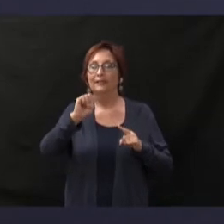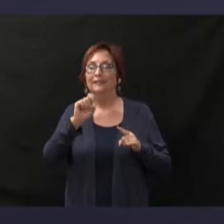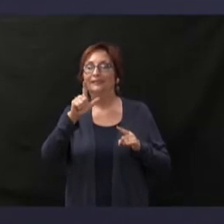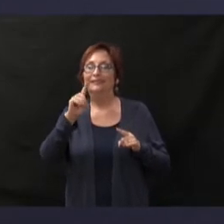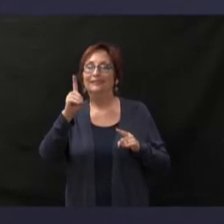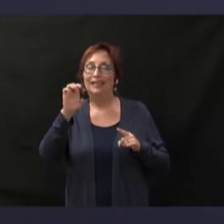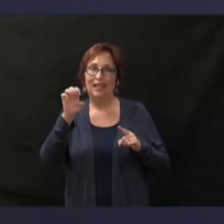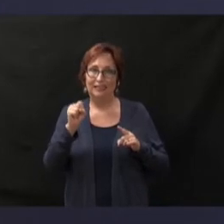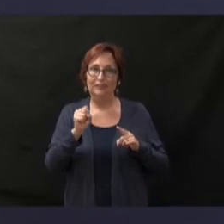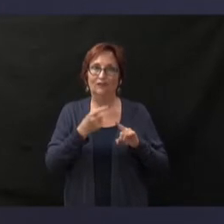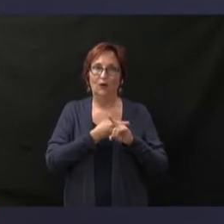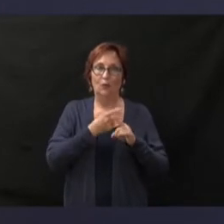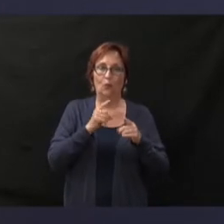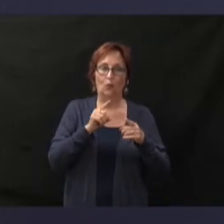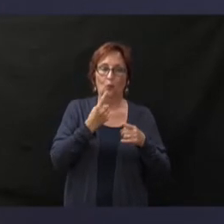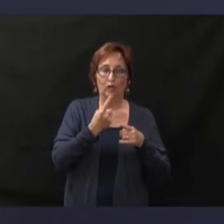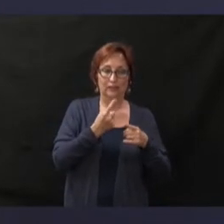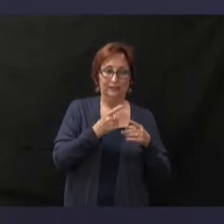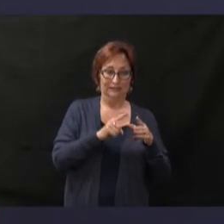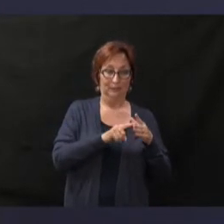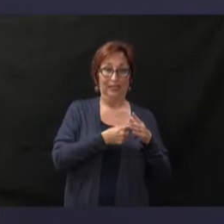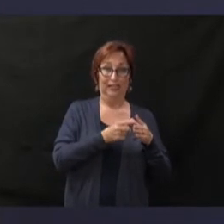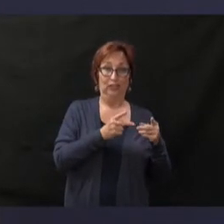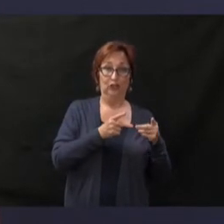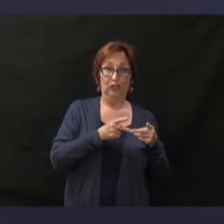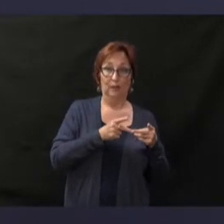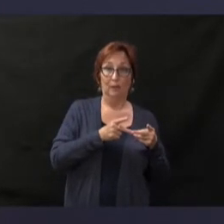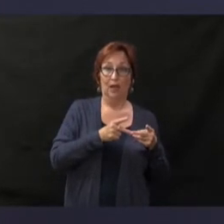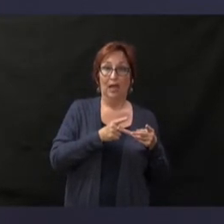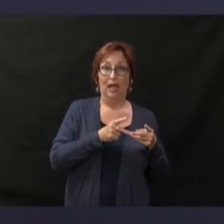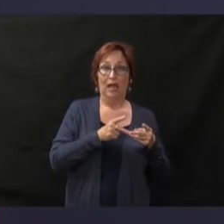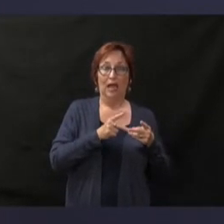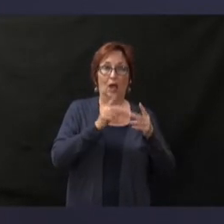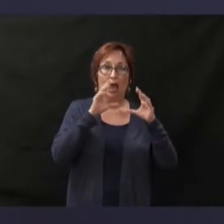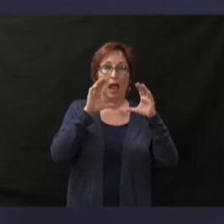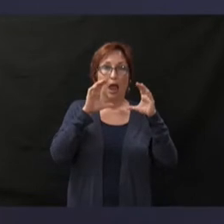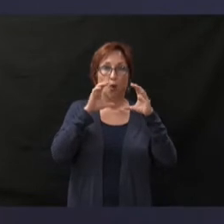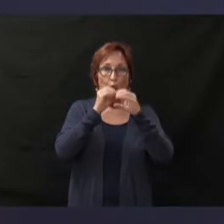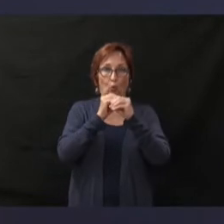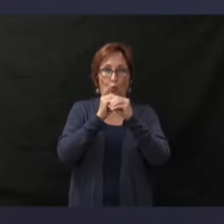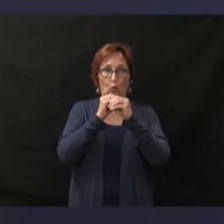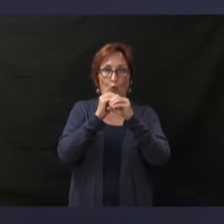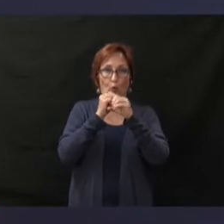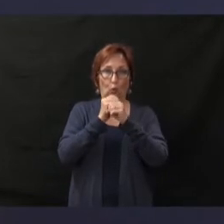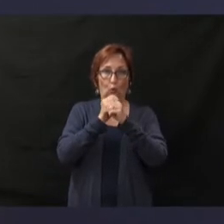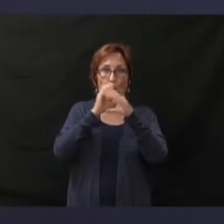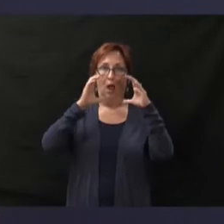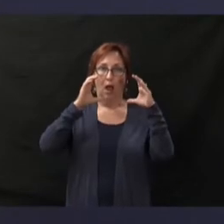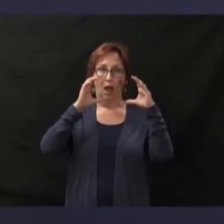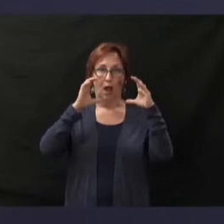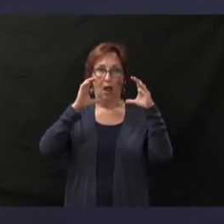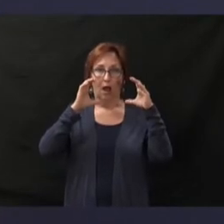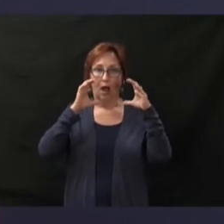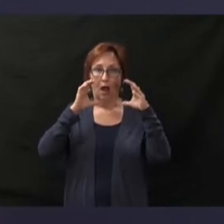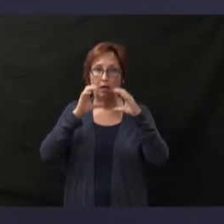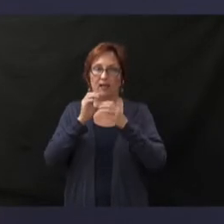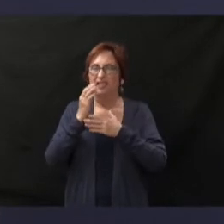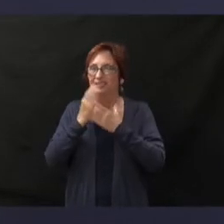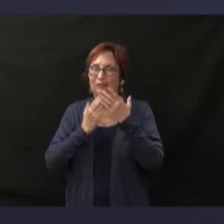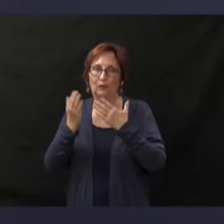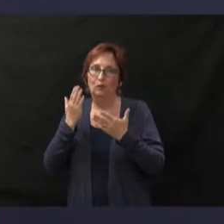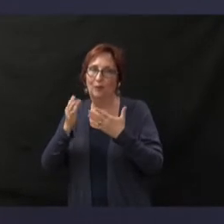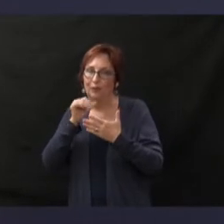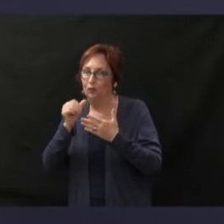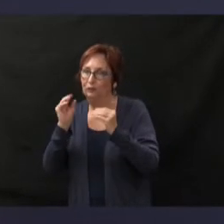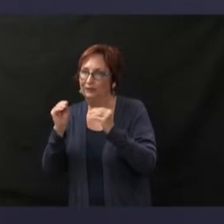it's going to be ow, ooh, ow, ooh, oi. Okay? This is probably not something you teach the kids. I